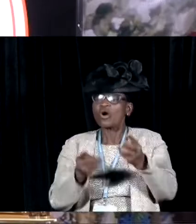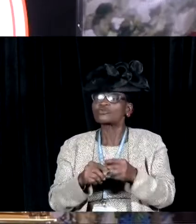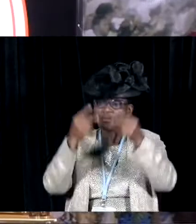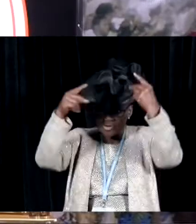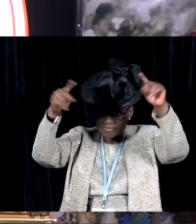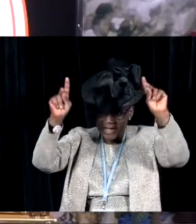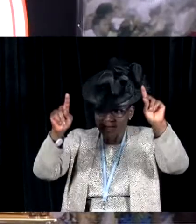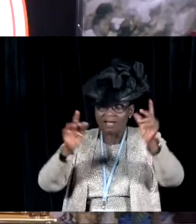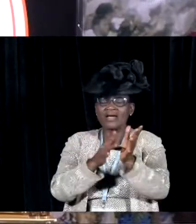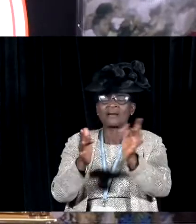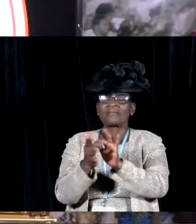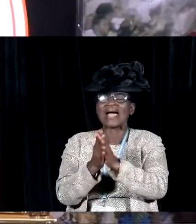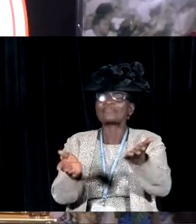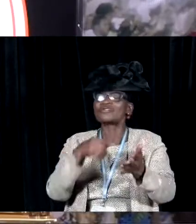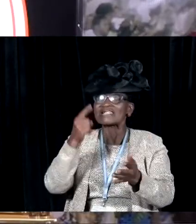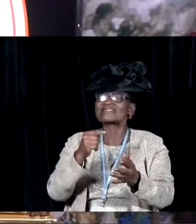to scatter.